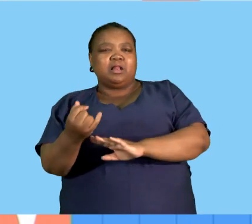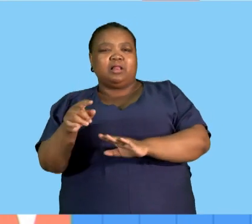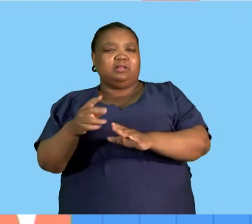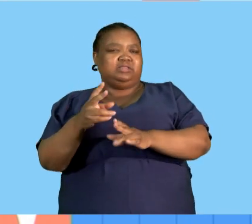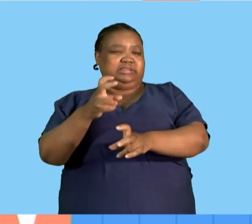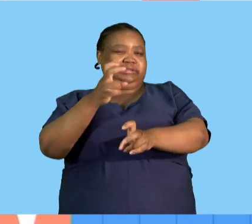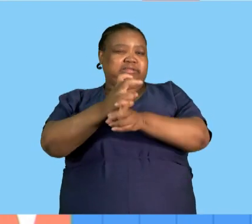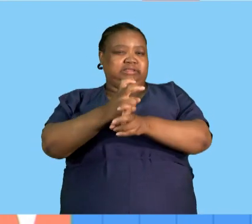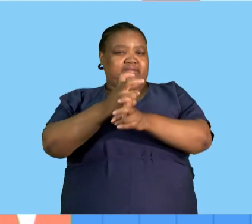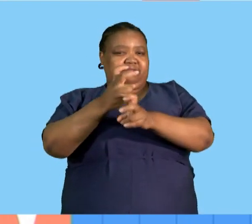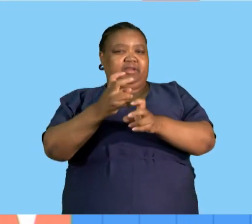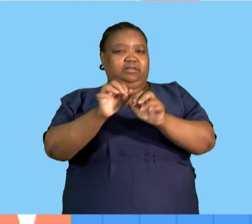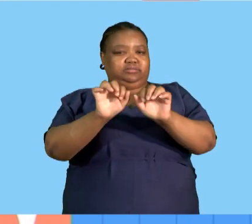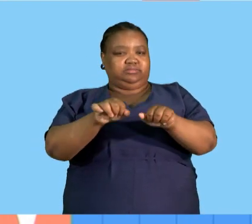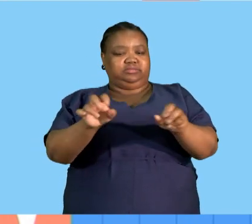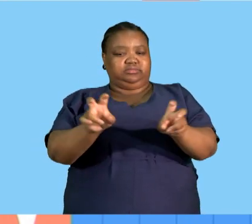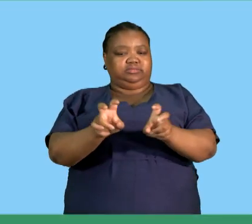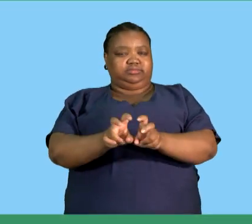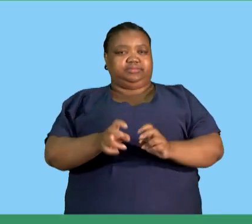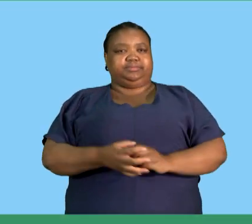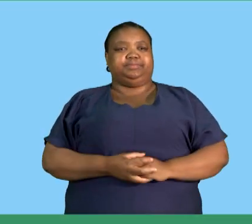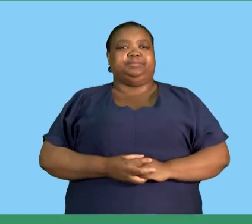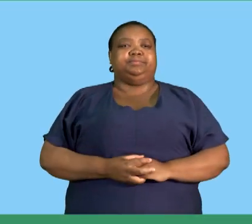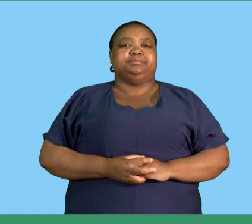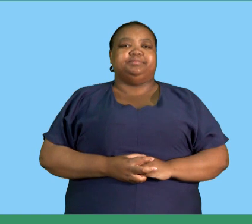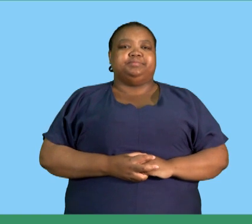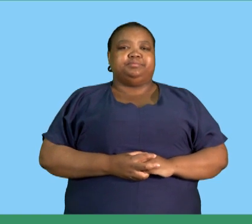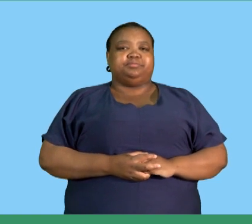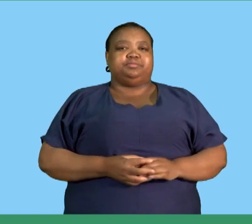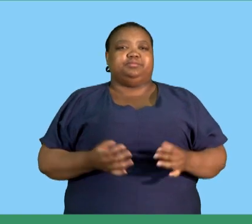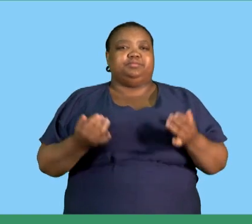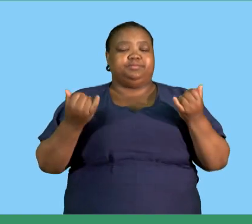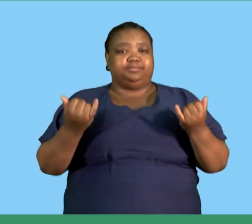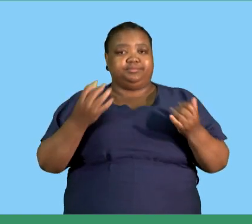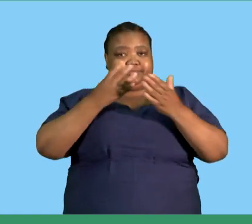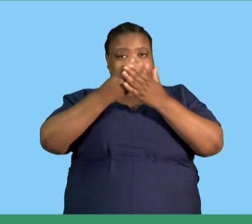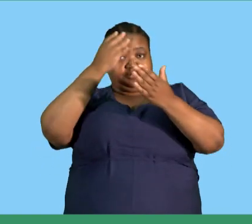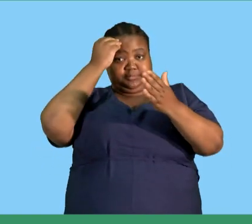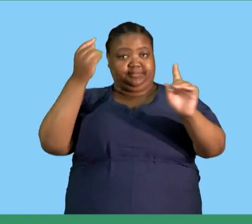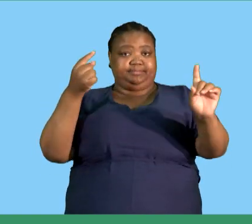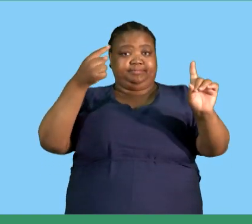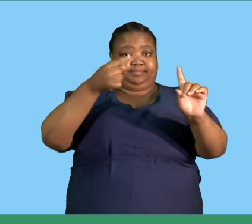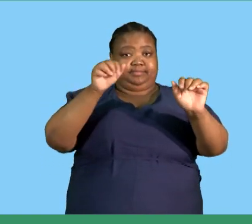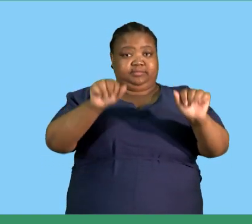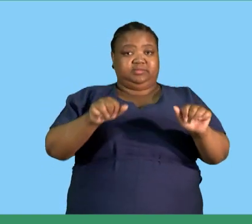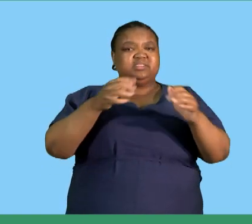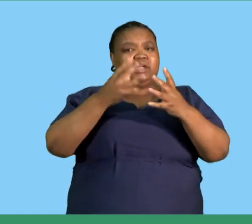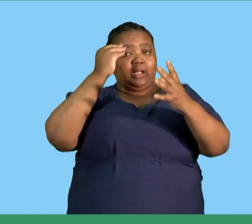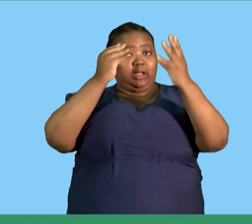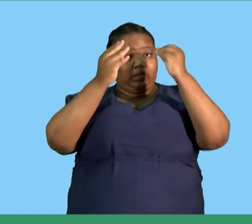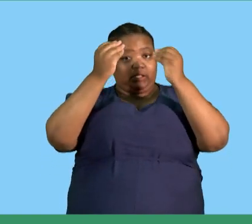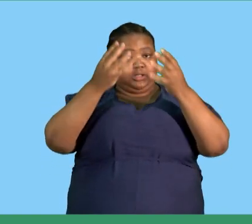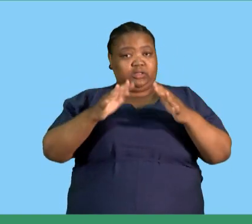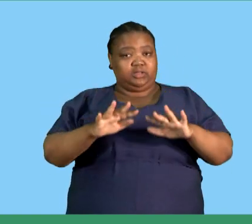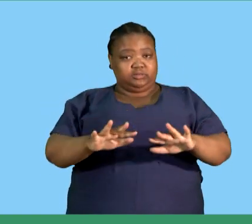as impossible situations. Right, so we're going to start with our lesson objectives. For this lesson, by